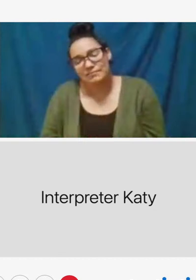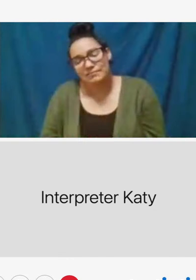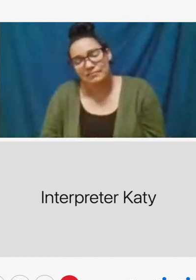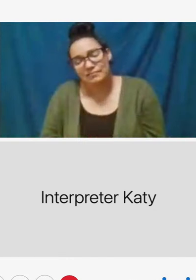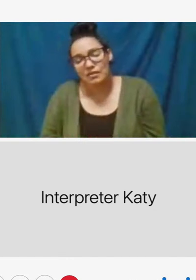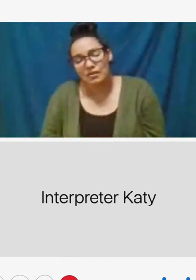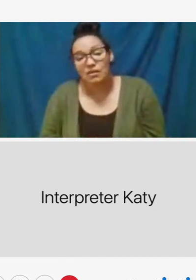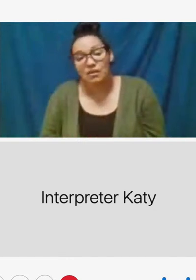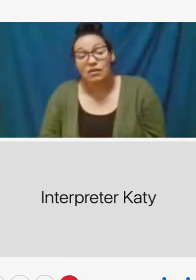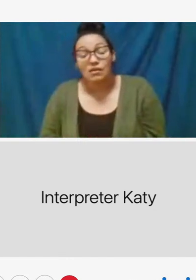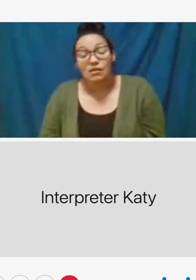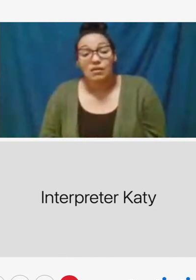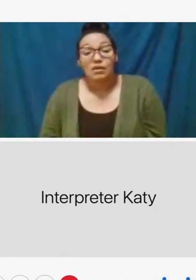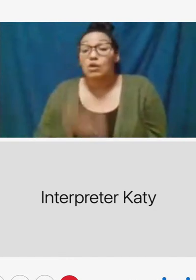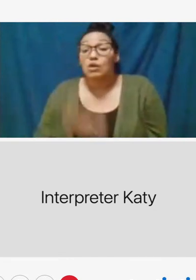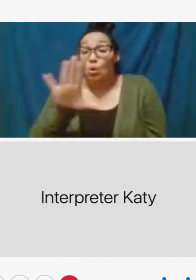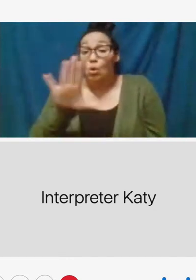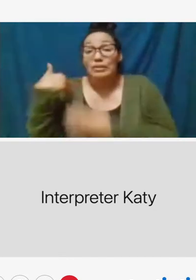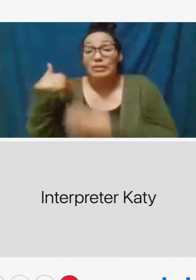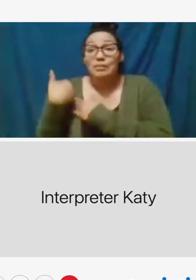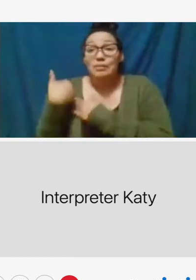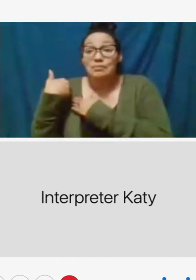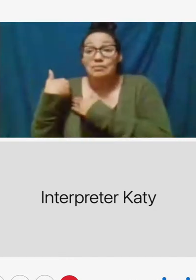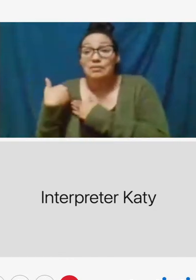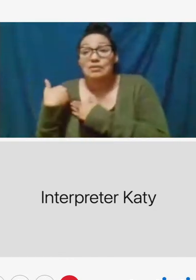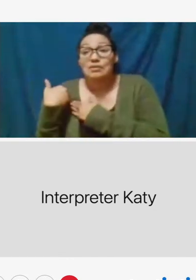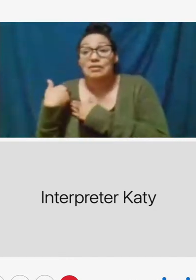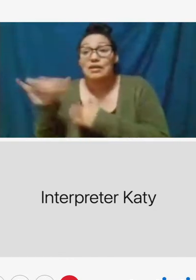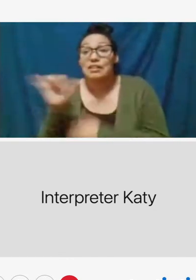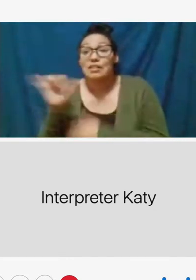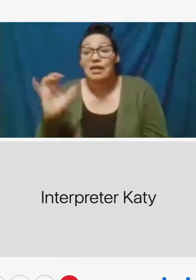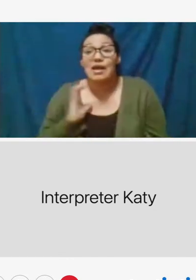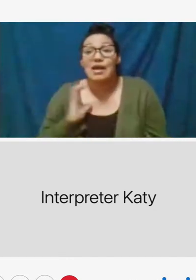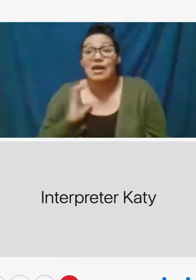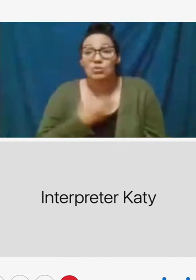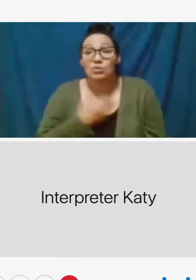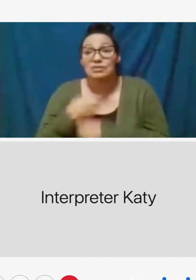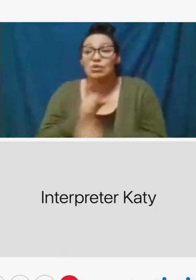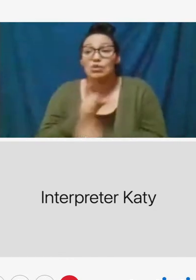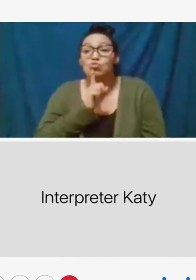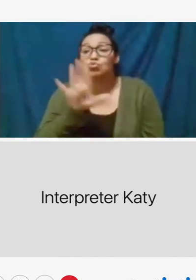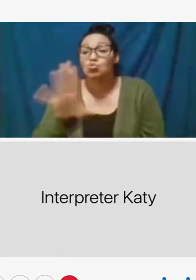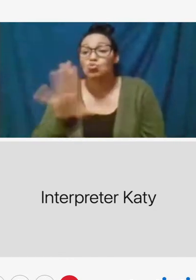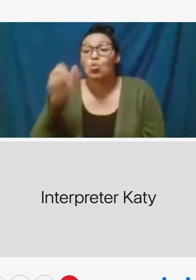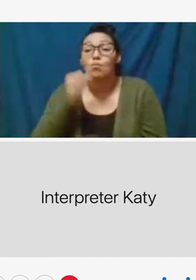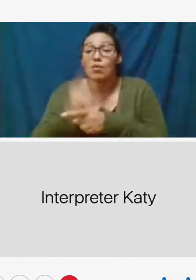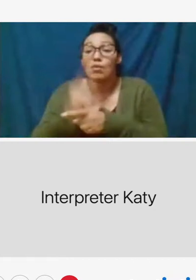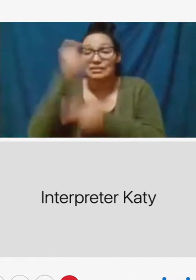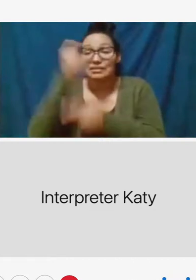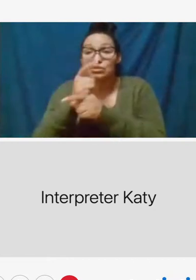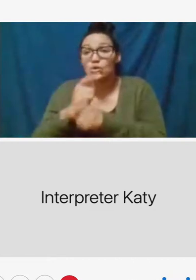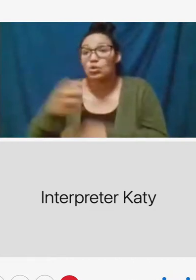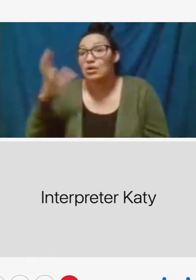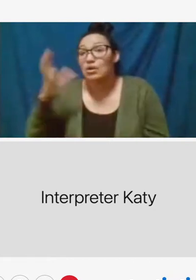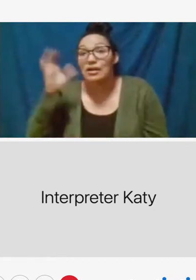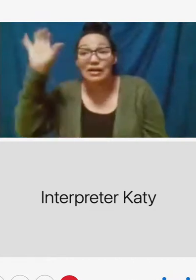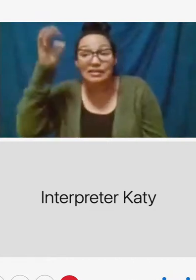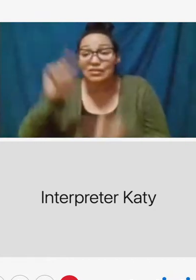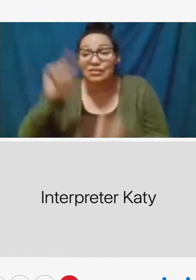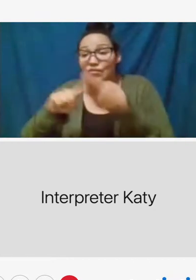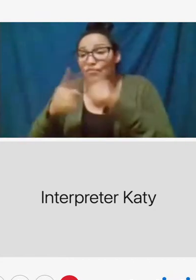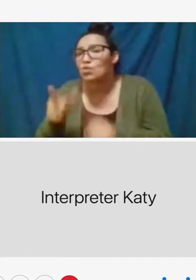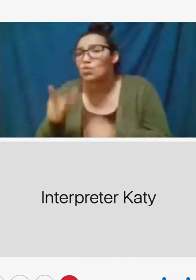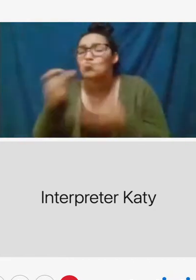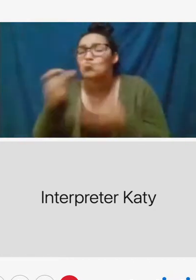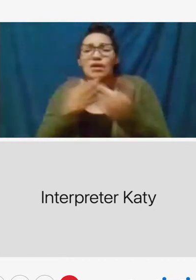responsibility like it's our responsibility to make sure that your brother and sister your Primo your friend whoever you pick up makes